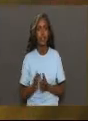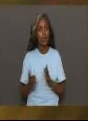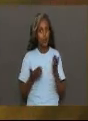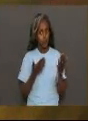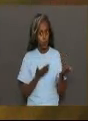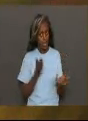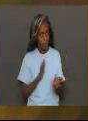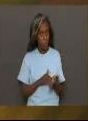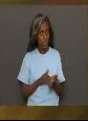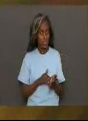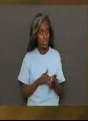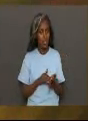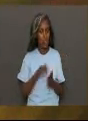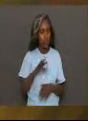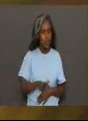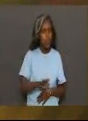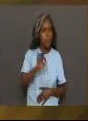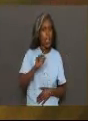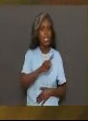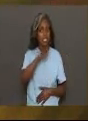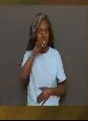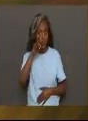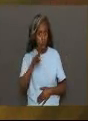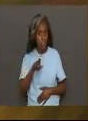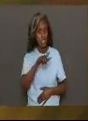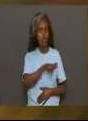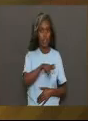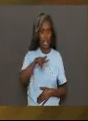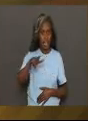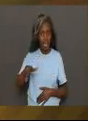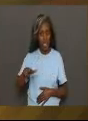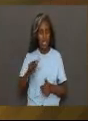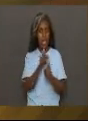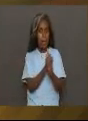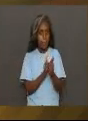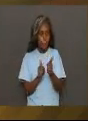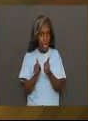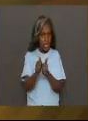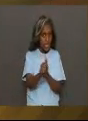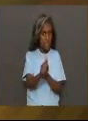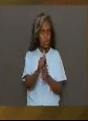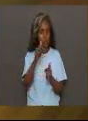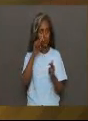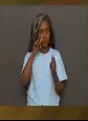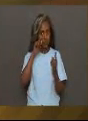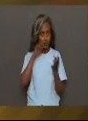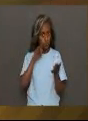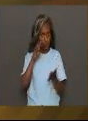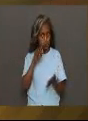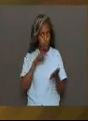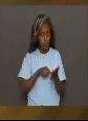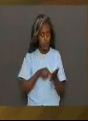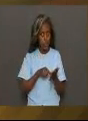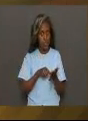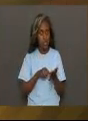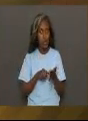Welcome back. To find the equation of a line passing through 2 points,